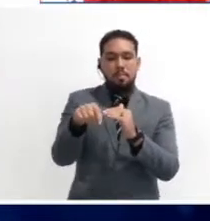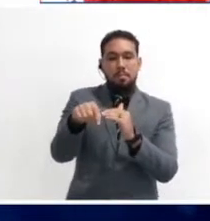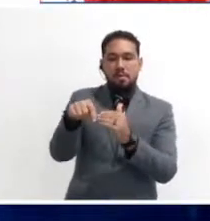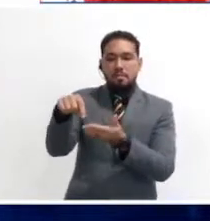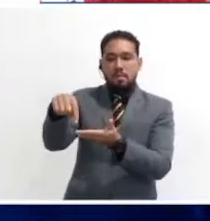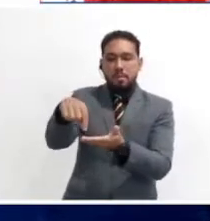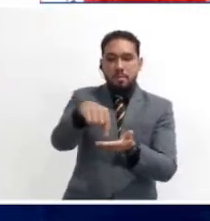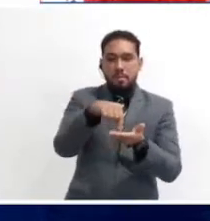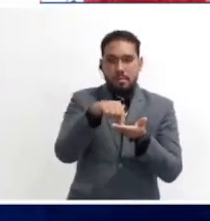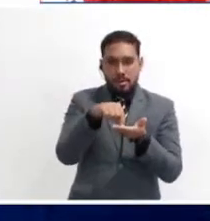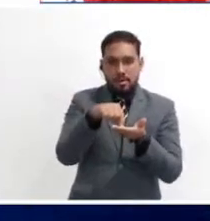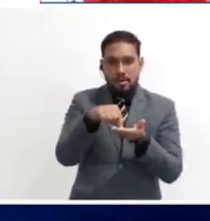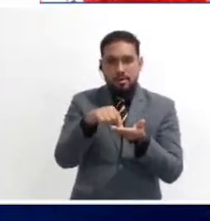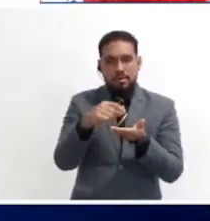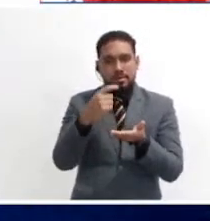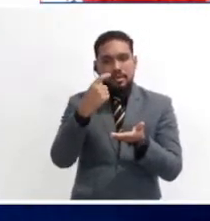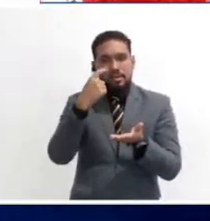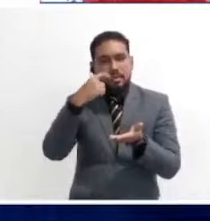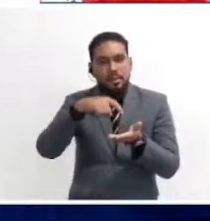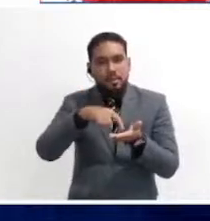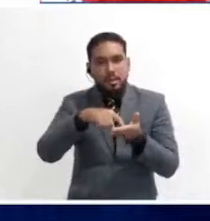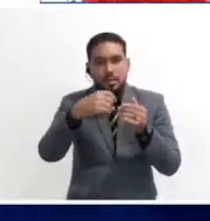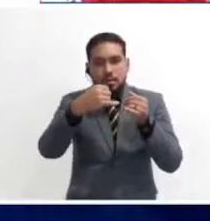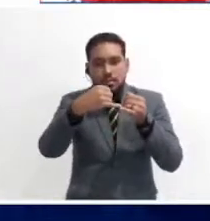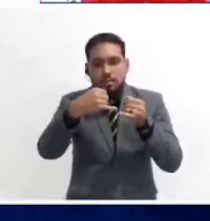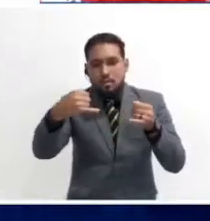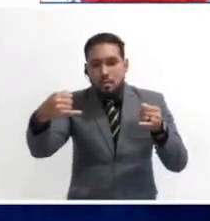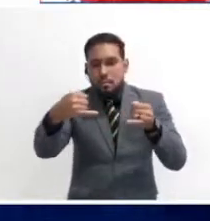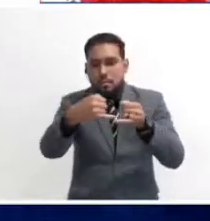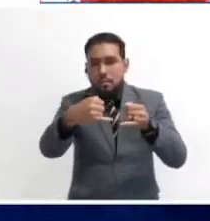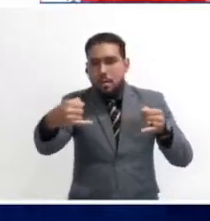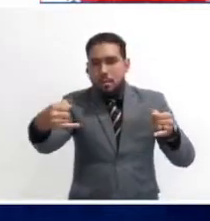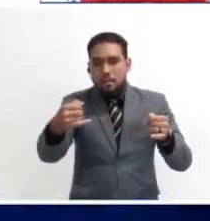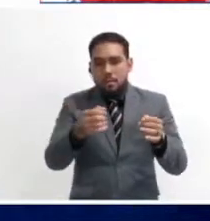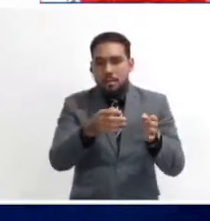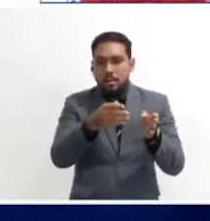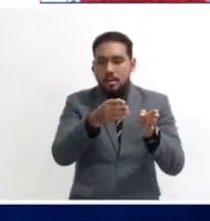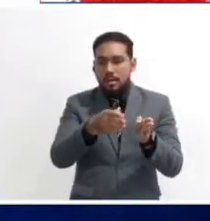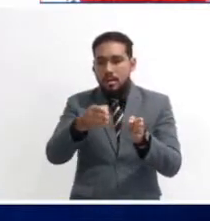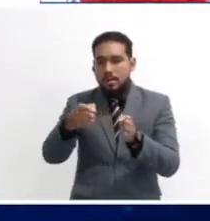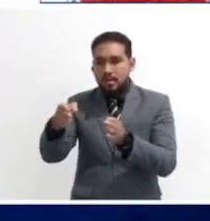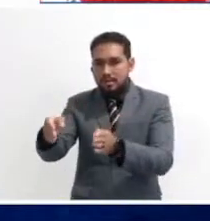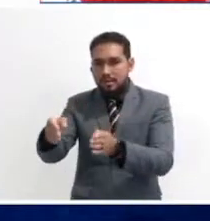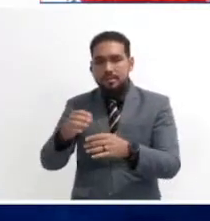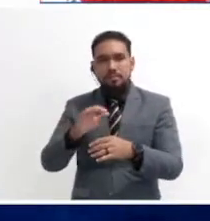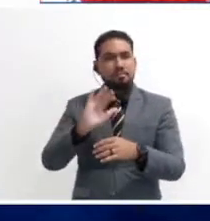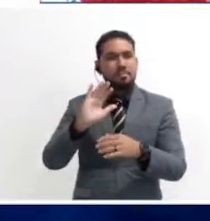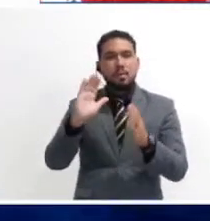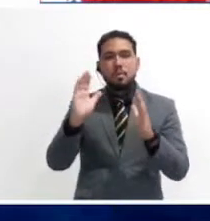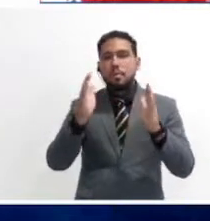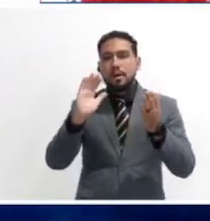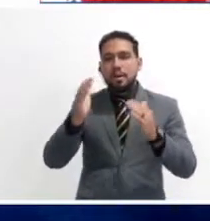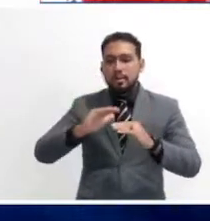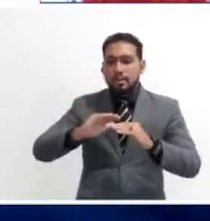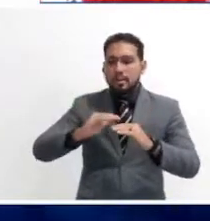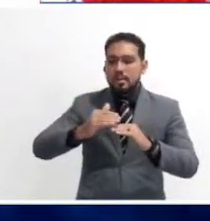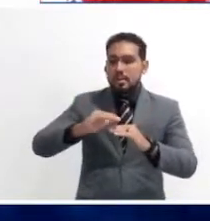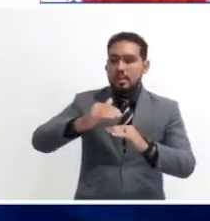laser, and then you condition that via, and then you put a very thin